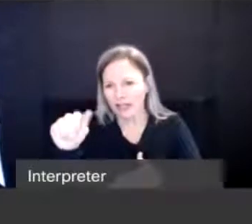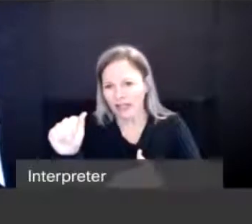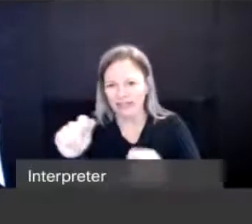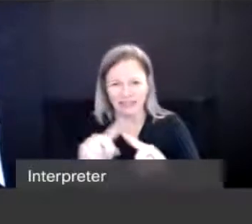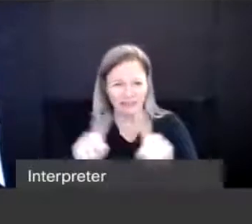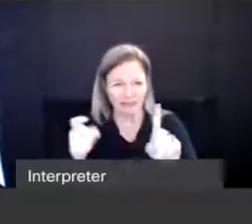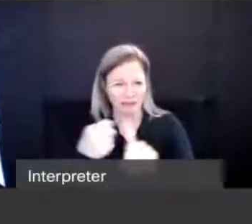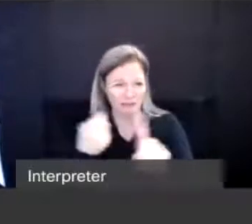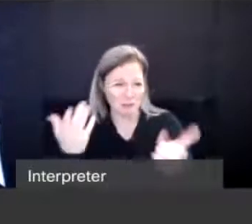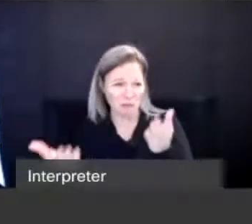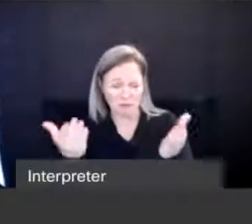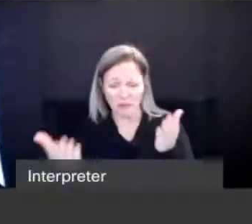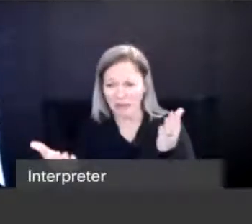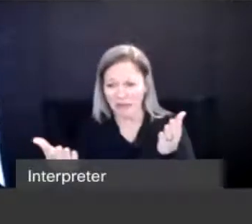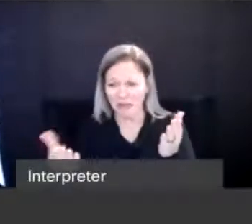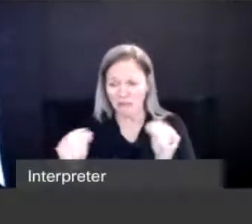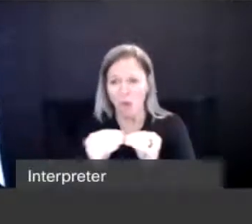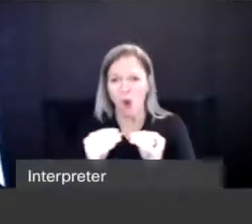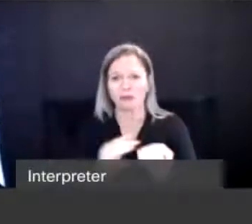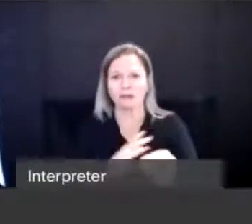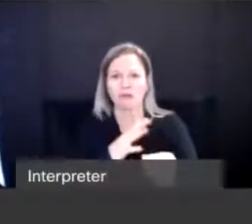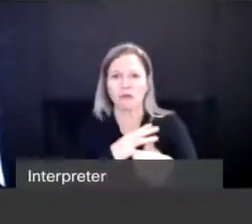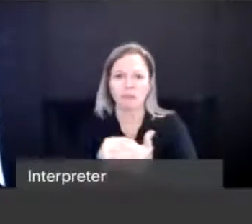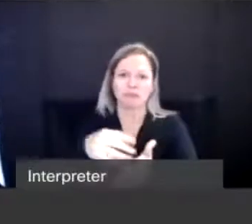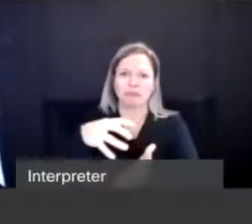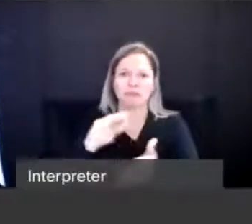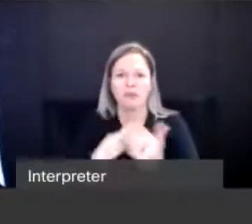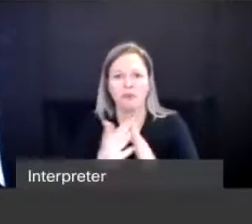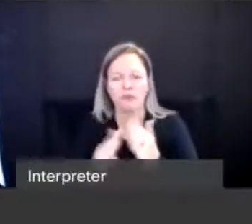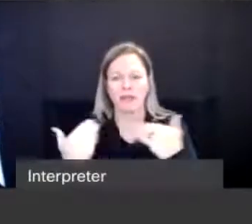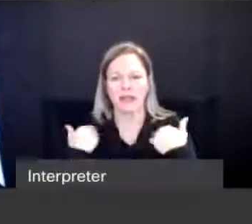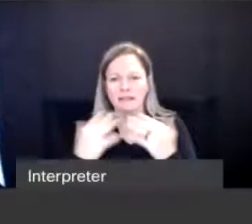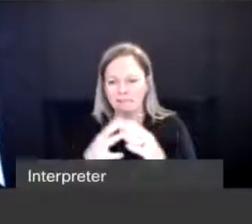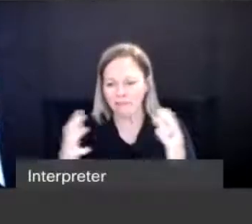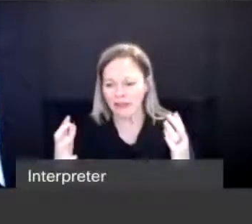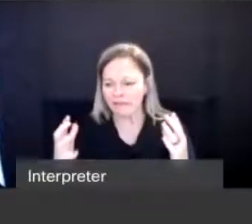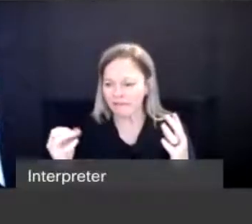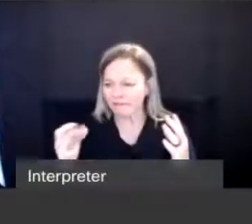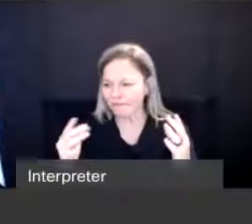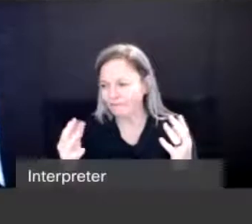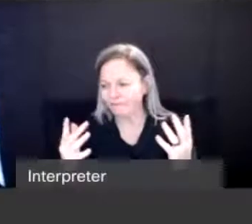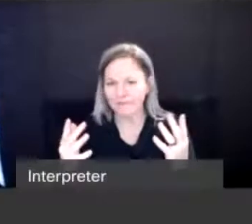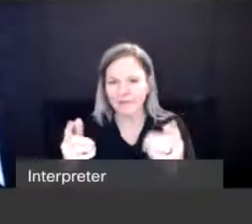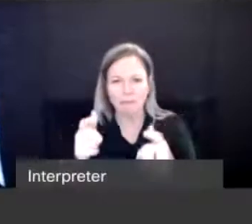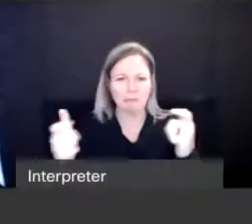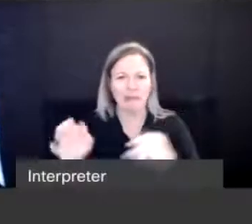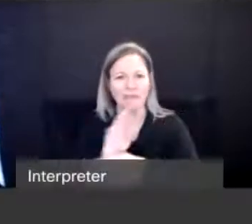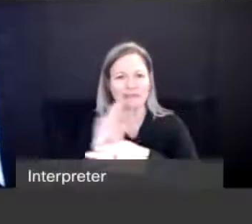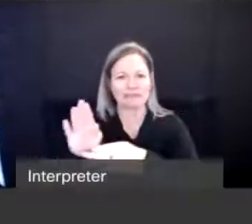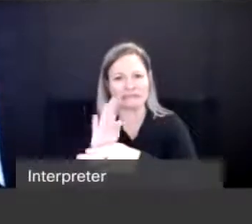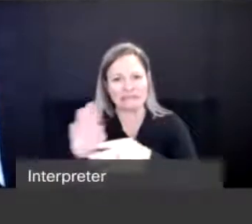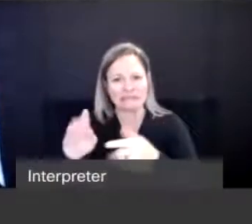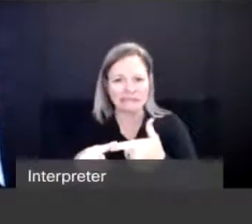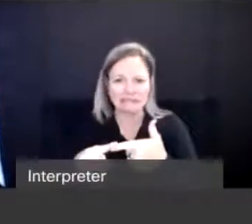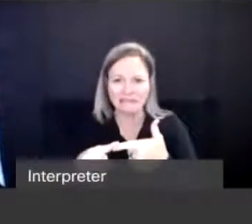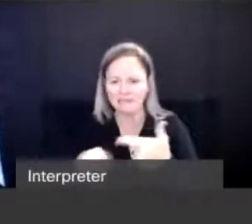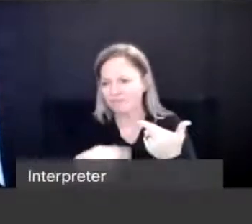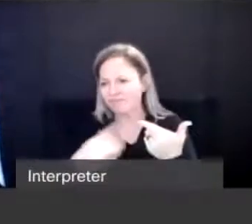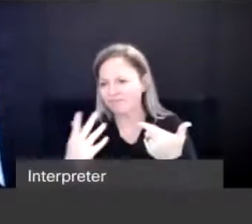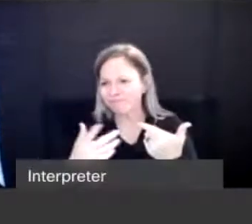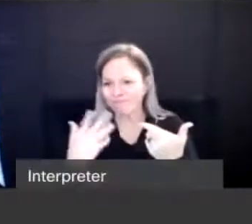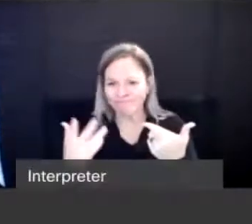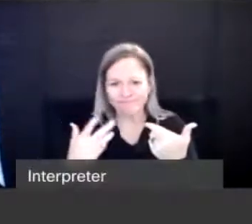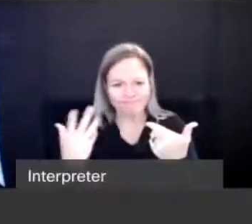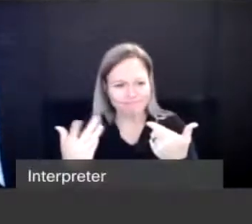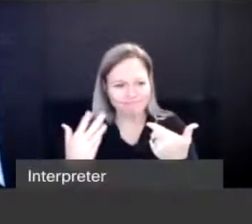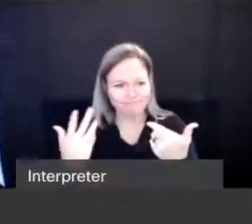a more affluent community that has a lot of you know, big businesses or you know, $4